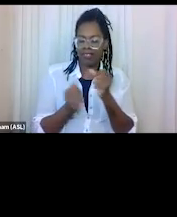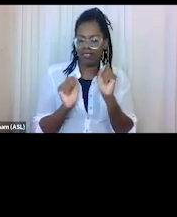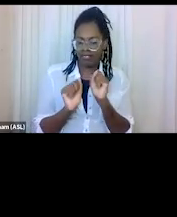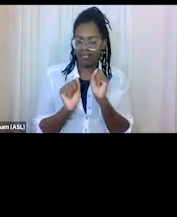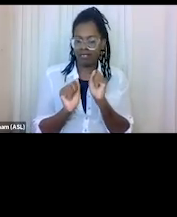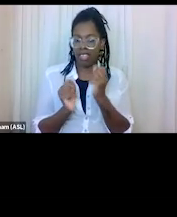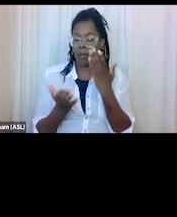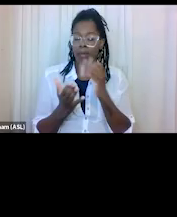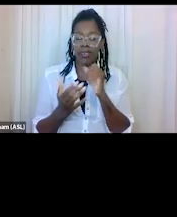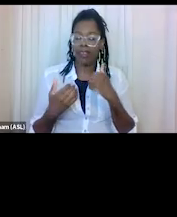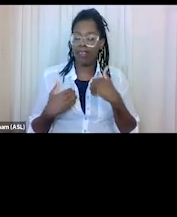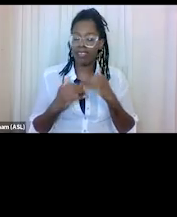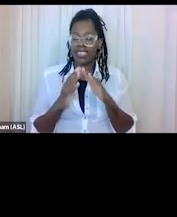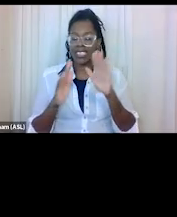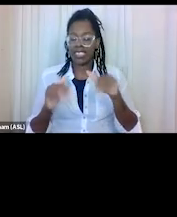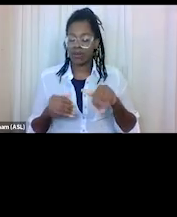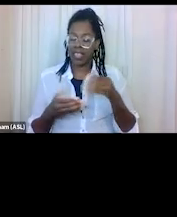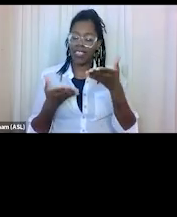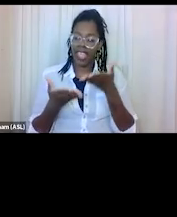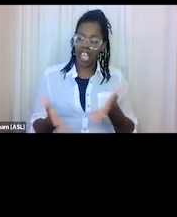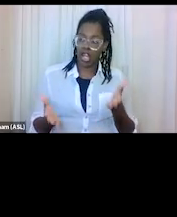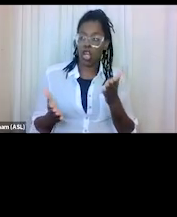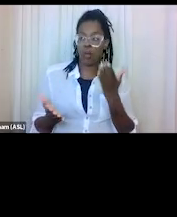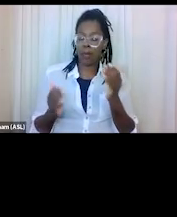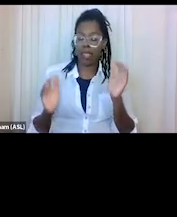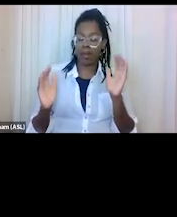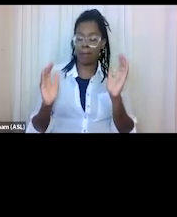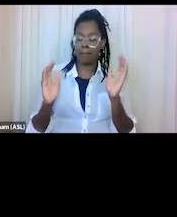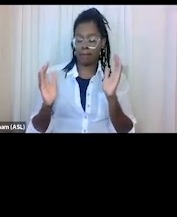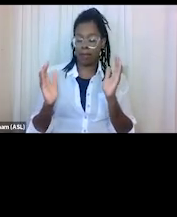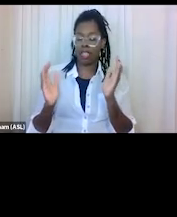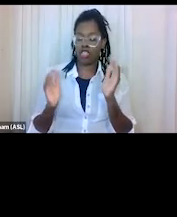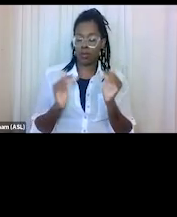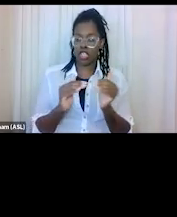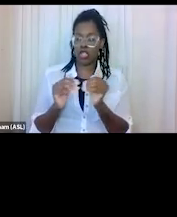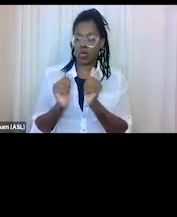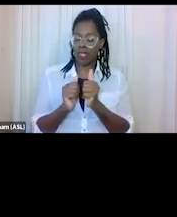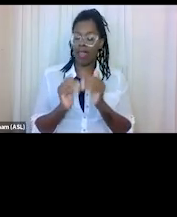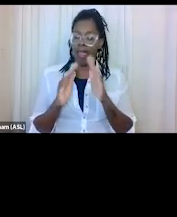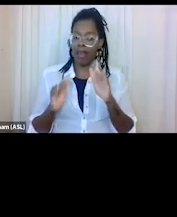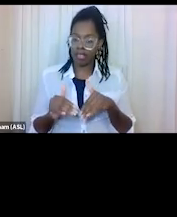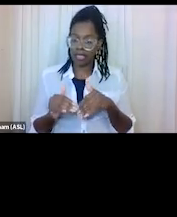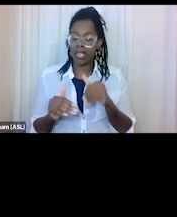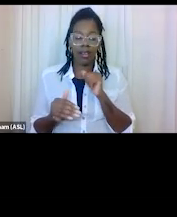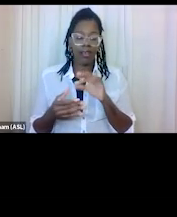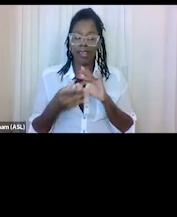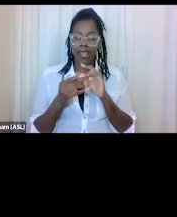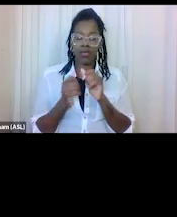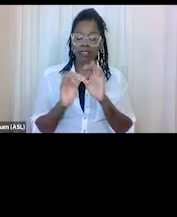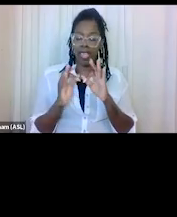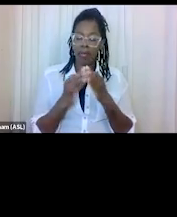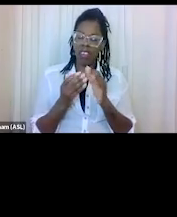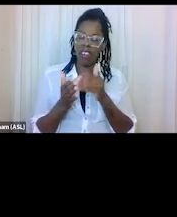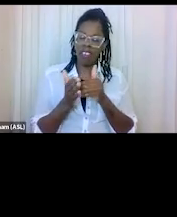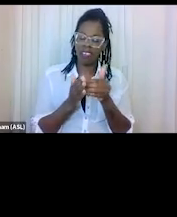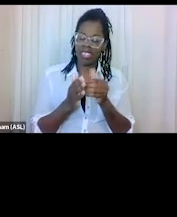the same systems in place that somebody that is housed or is still connected with their family, because often young people are